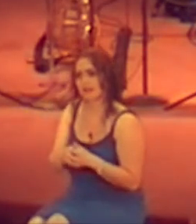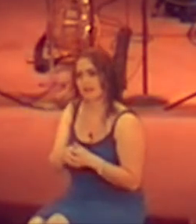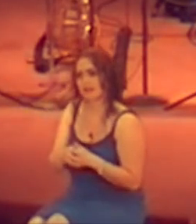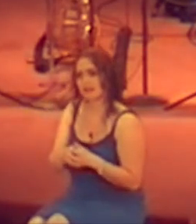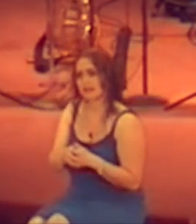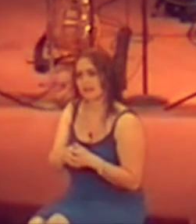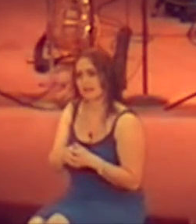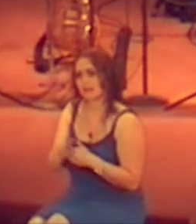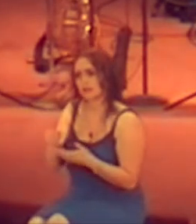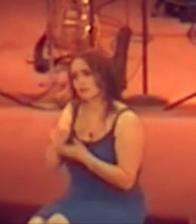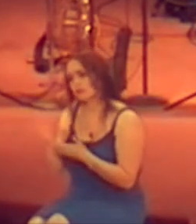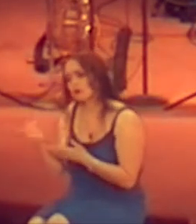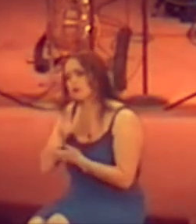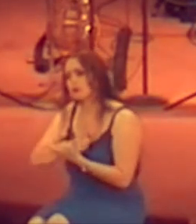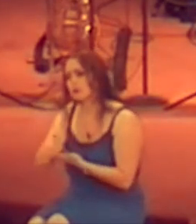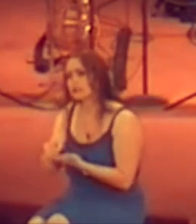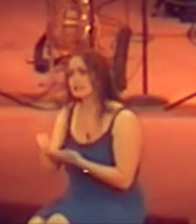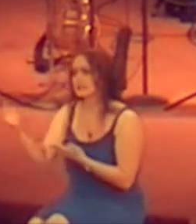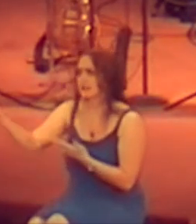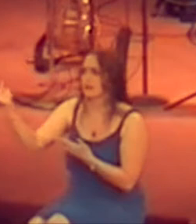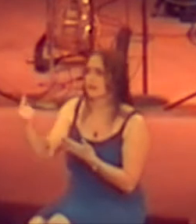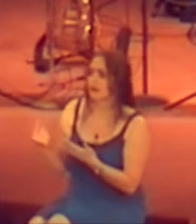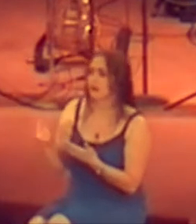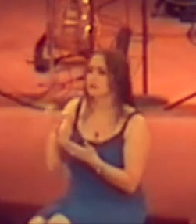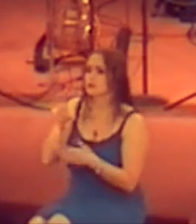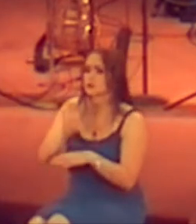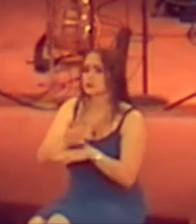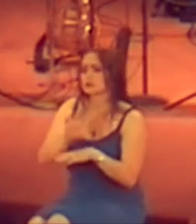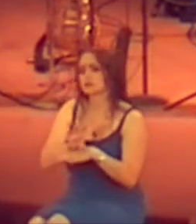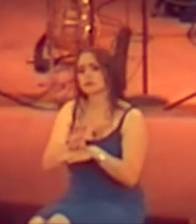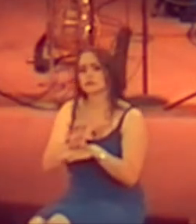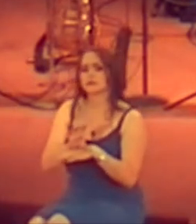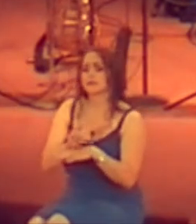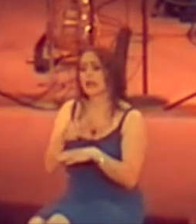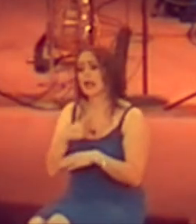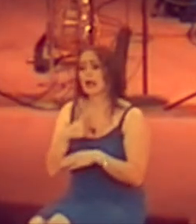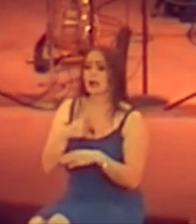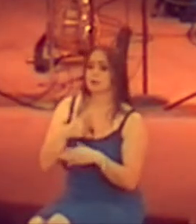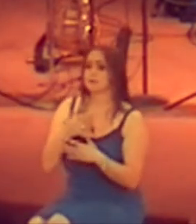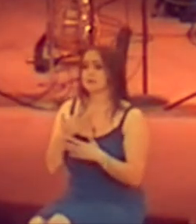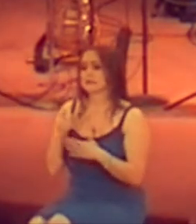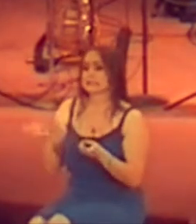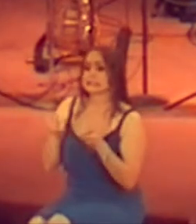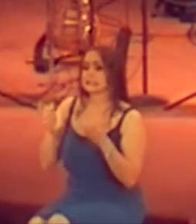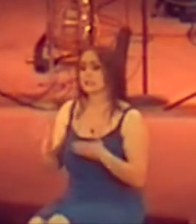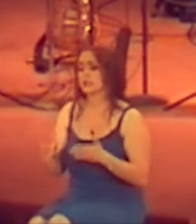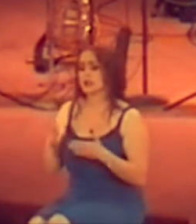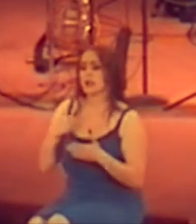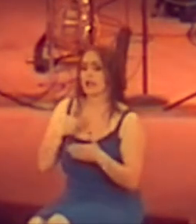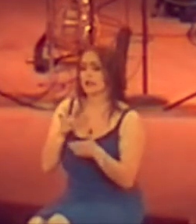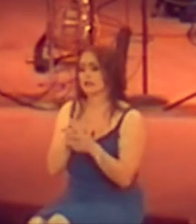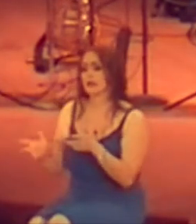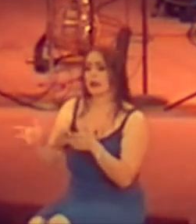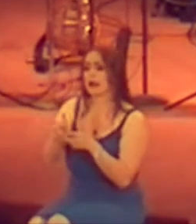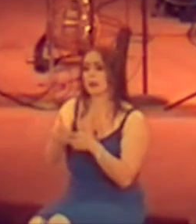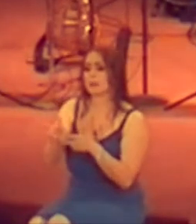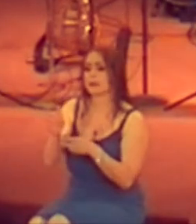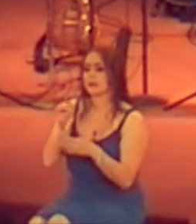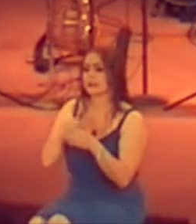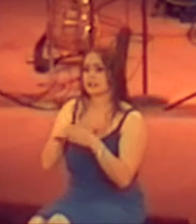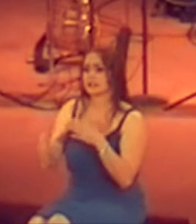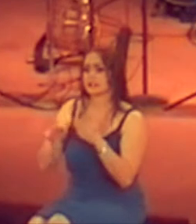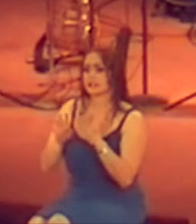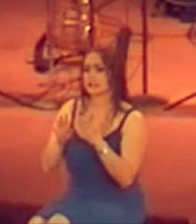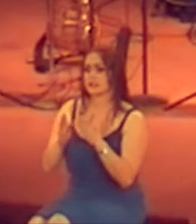Then a couple weeks, they come to the church, and they're like, oh, blah, blah, blah, blah, blah, I'm blah, blah, blah, I'm a sinner, and I cut people off in traffic, and then they see me, and they're